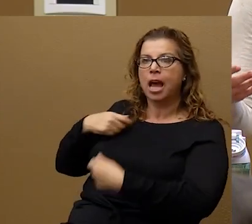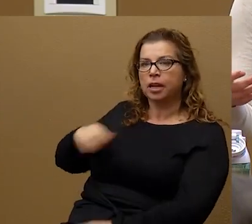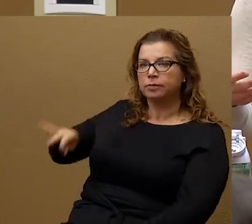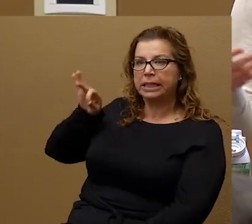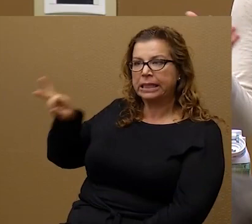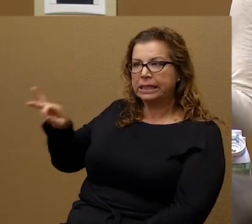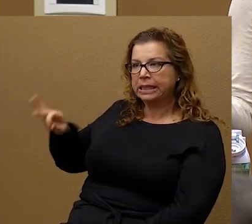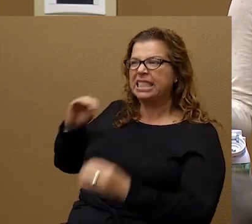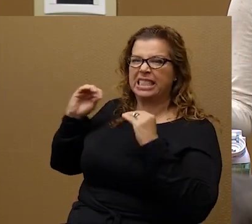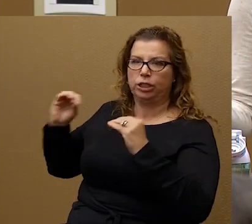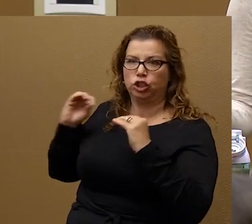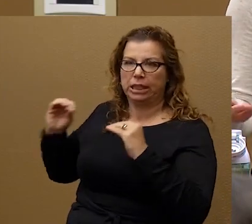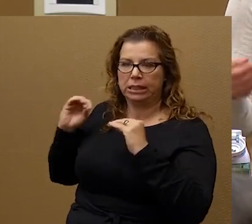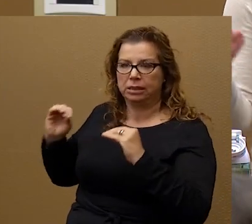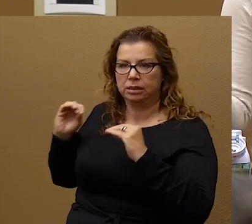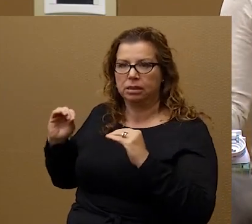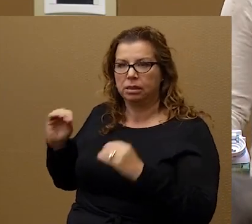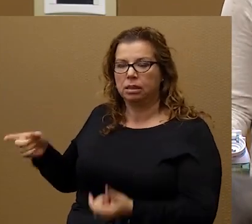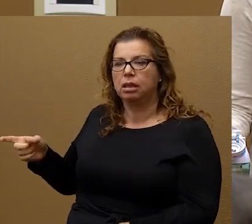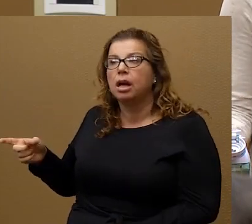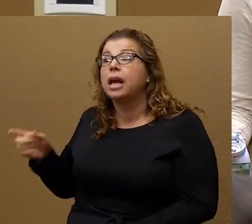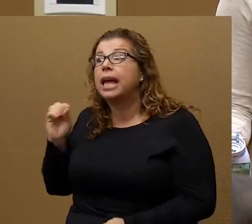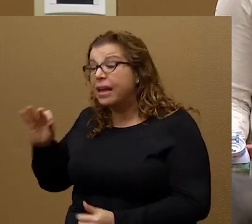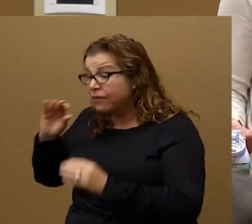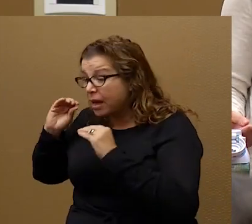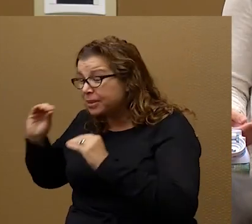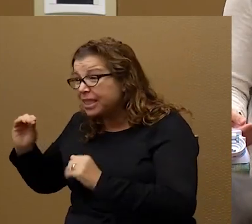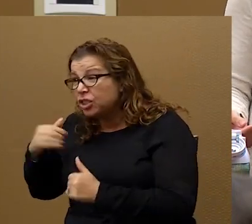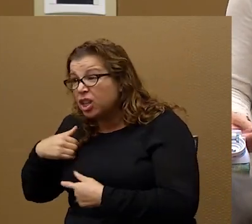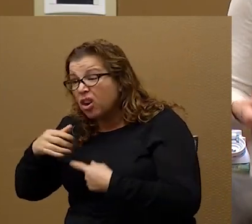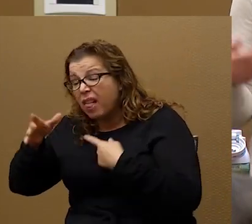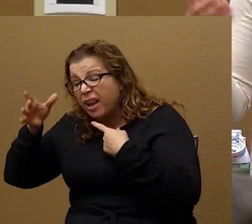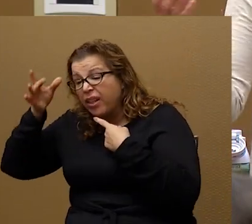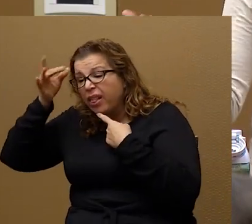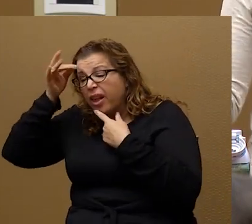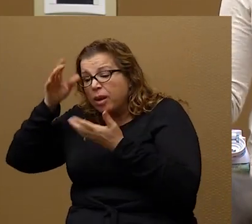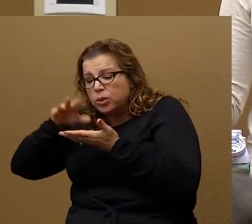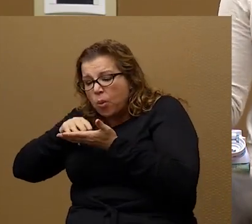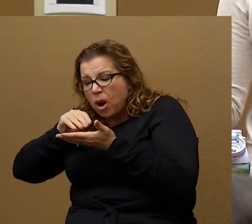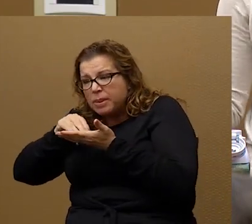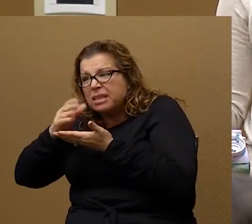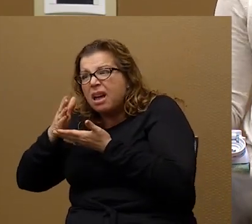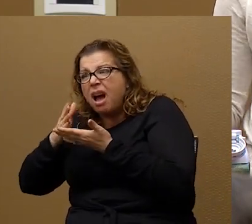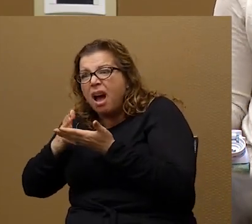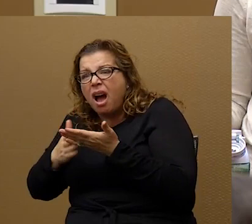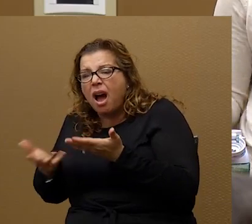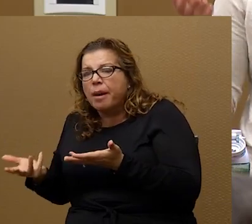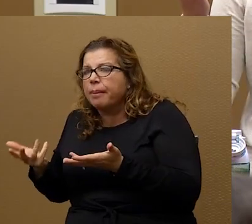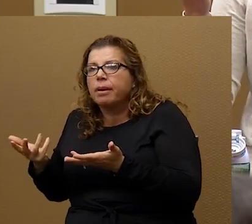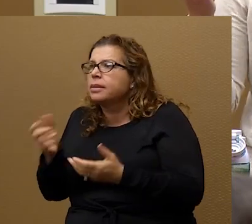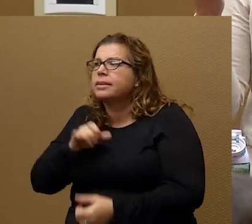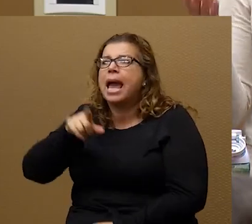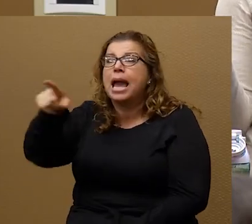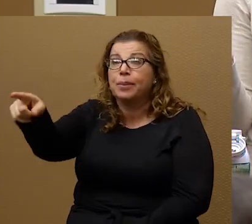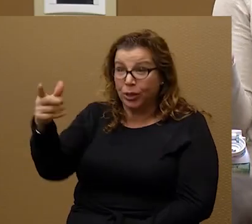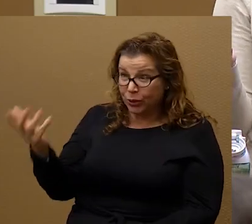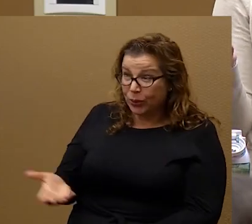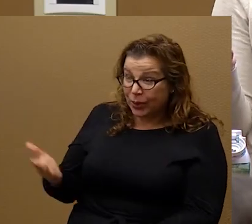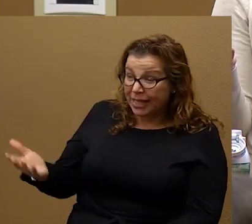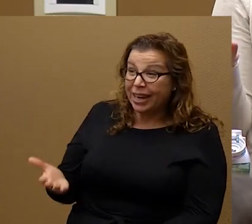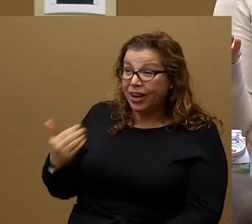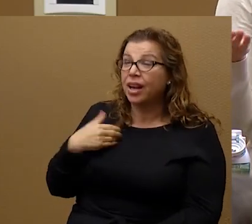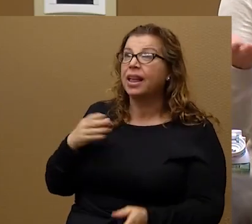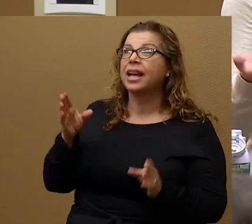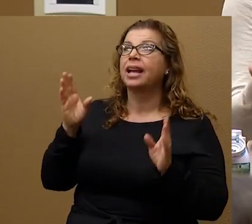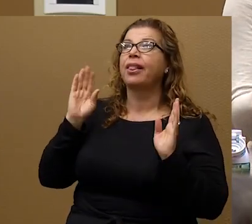to you, you're absorbing a little bit of this, you're taking what you want. Same thing with our kids, right? They tune in for a